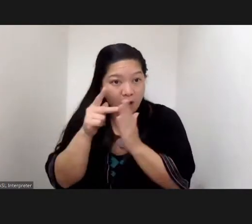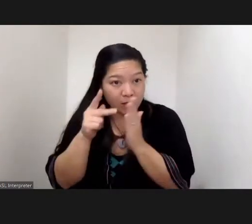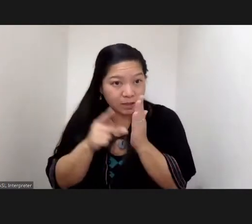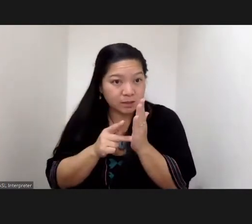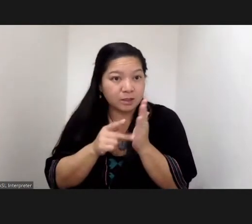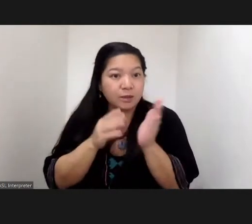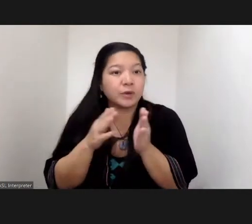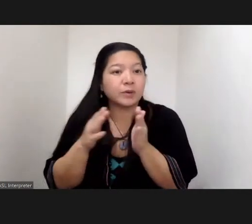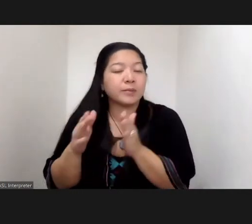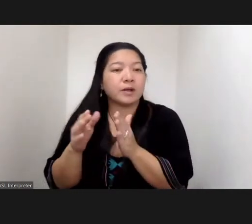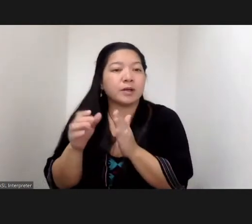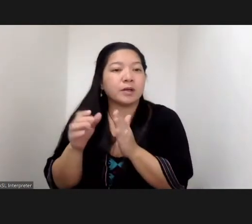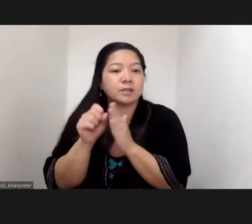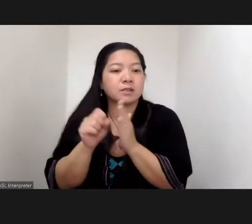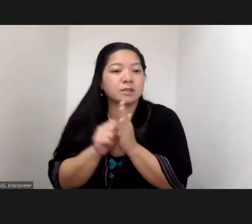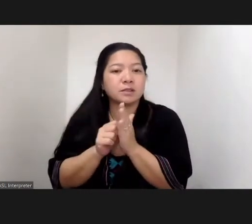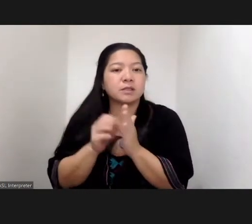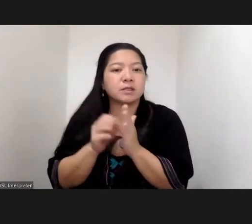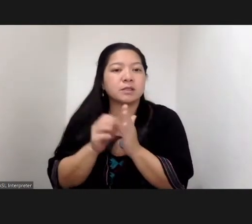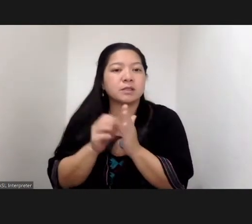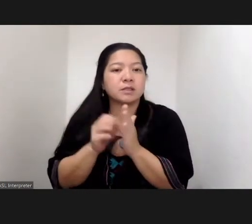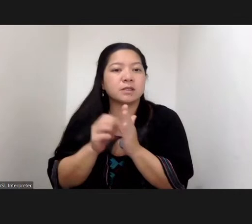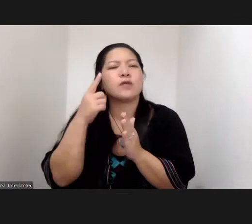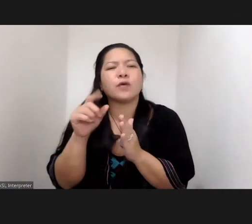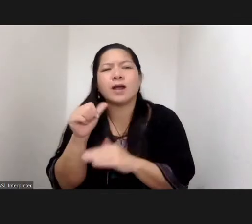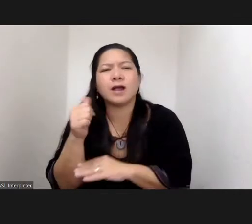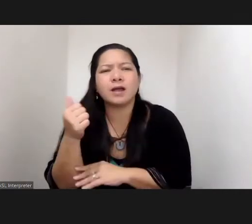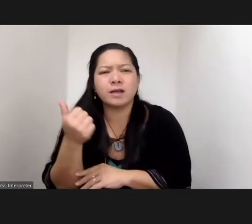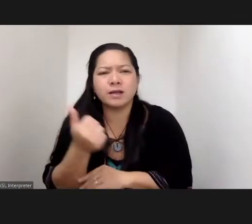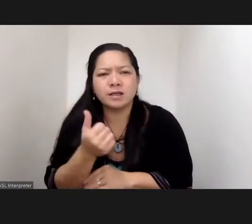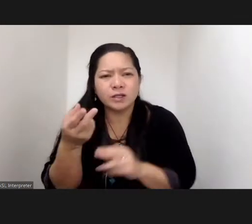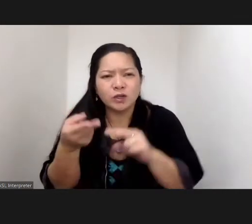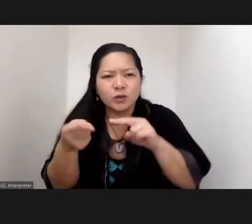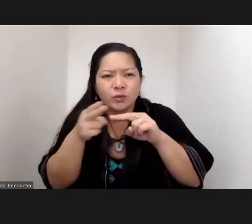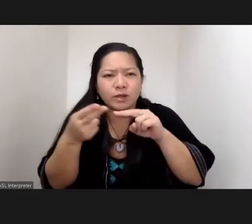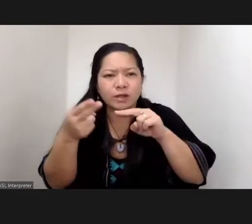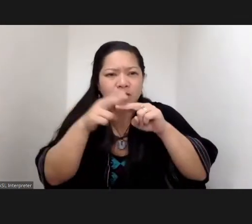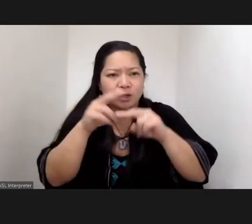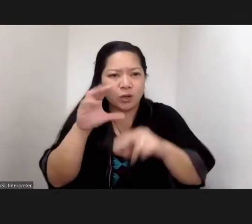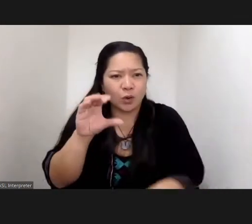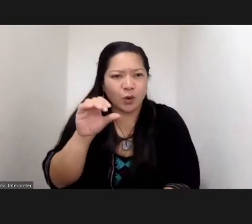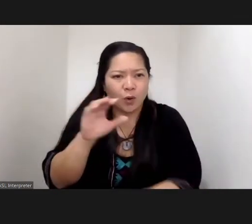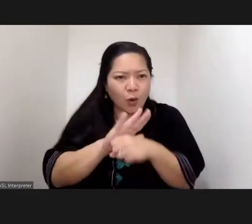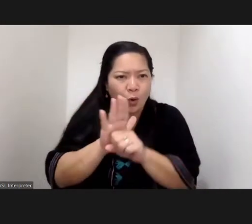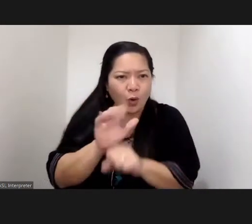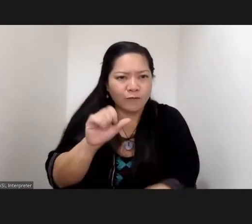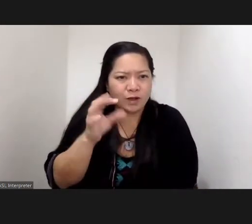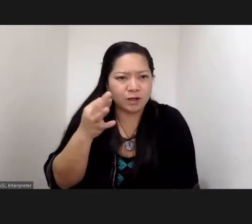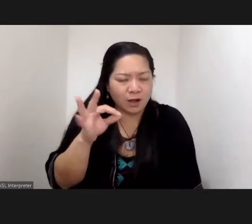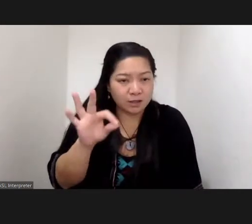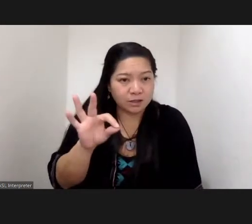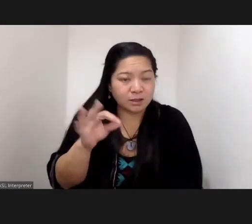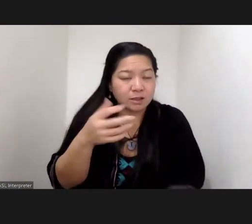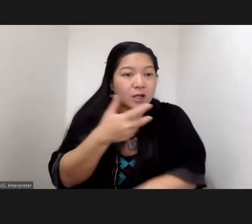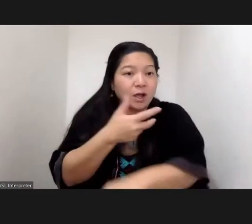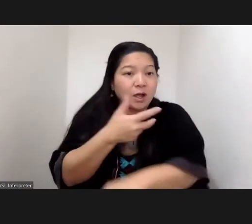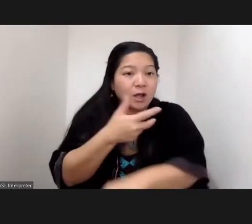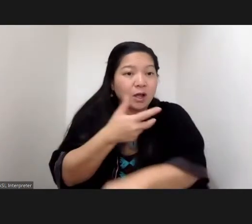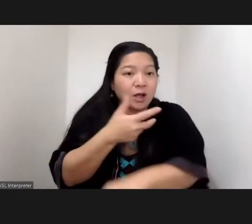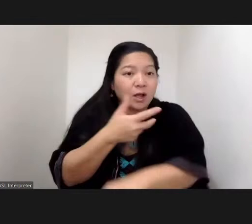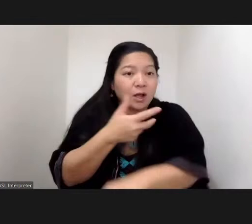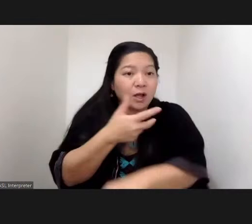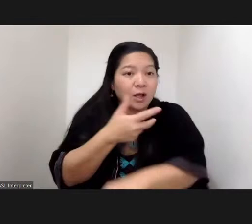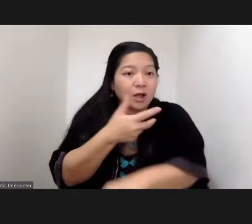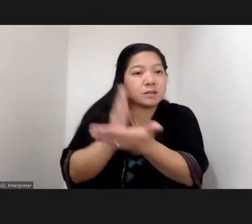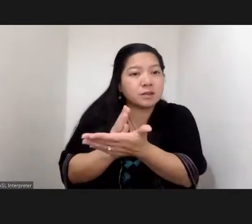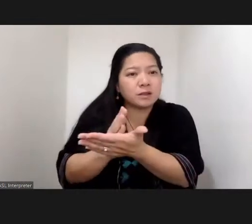state for any increase in COVID vaccinations. Part of his plan is to stockpile